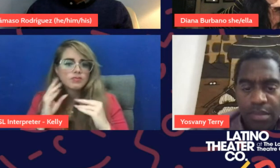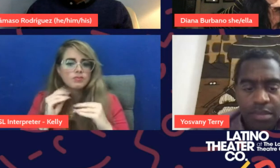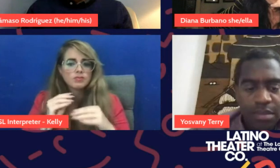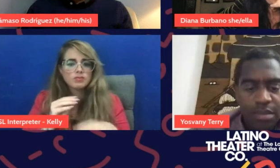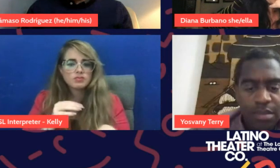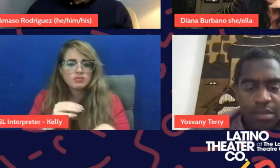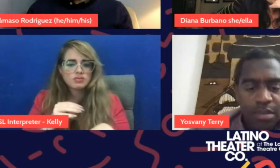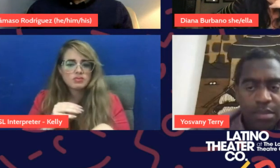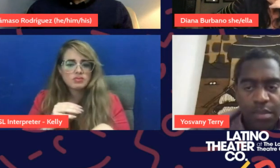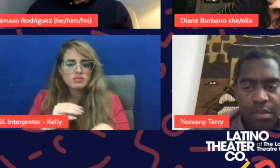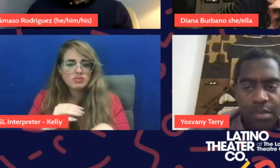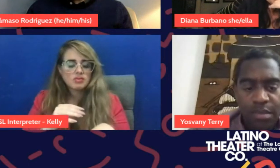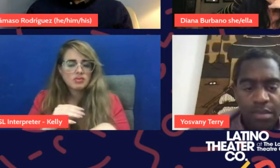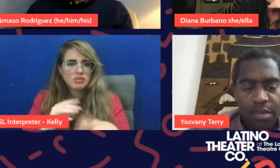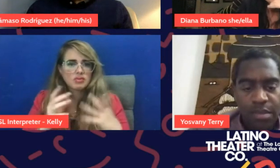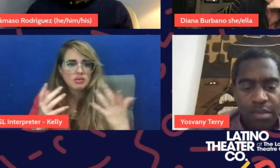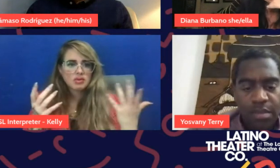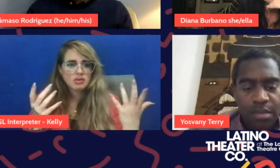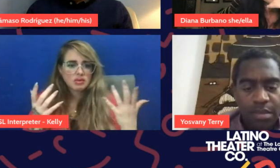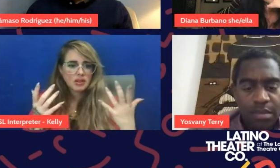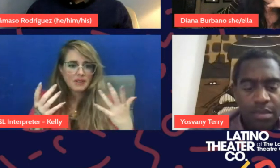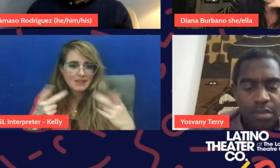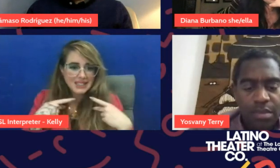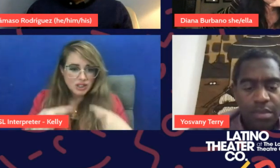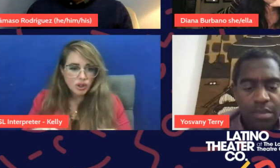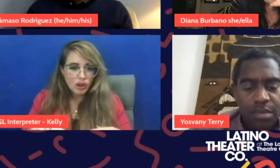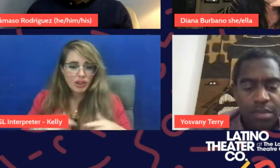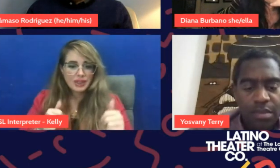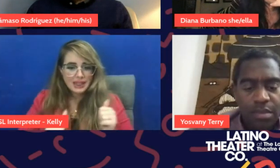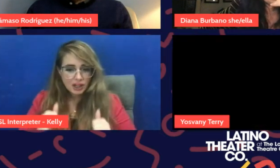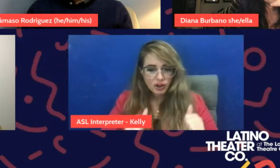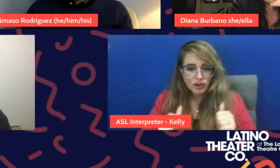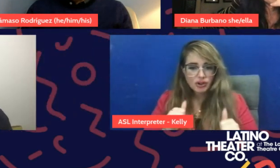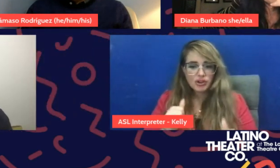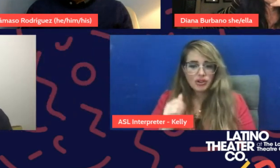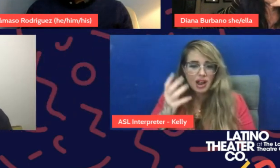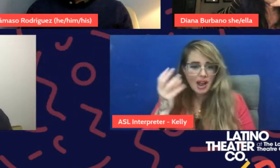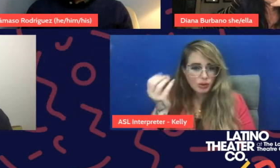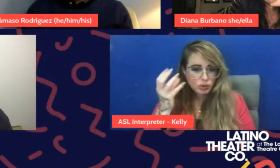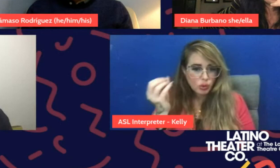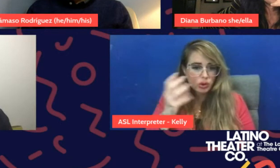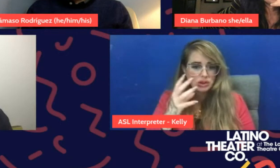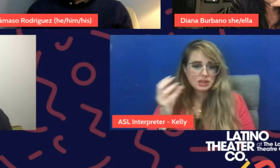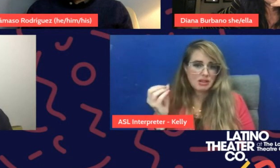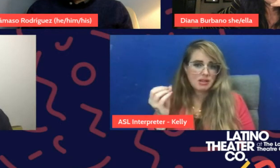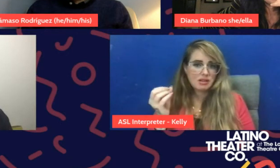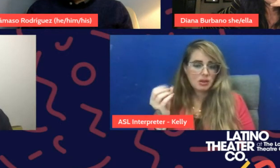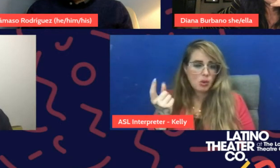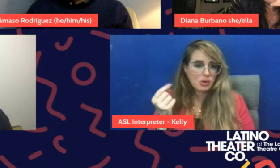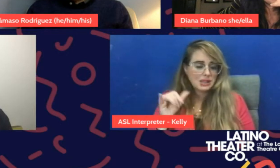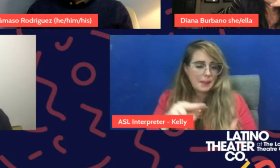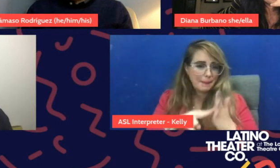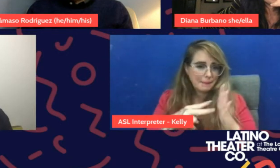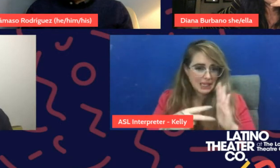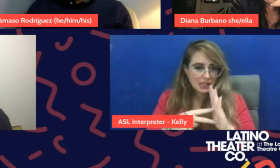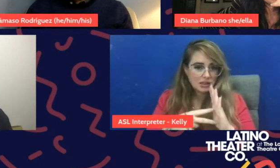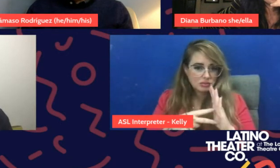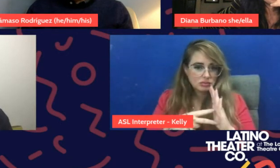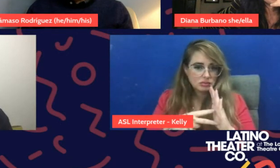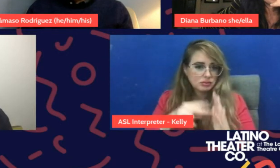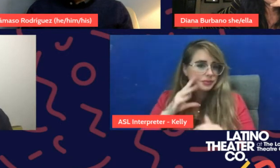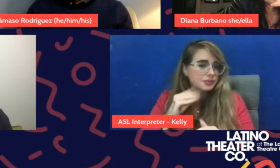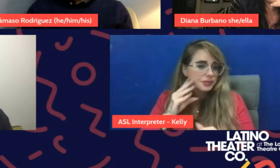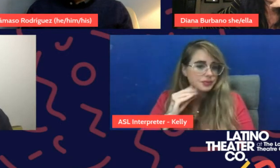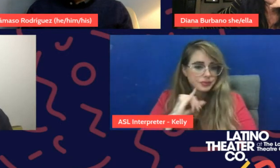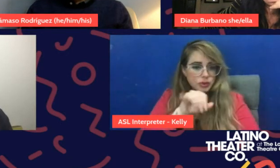mask performance, physical theater, performing outdoors. And what does it mean to experience